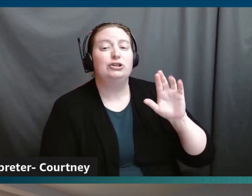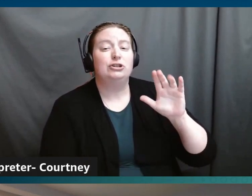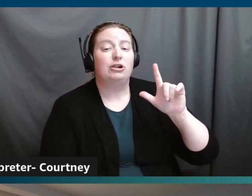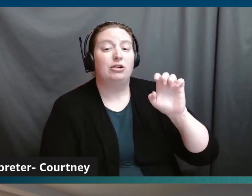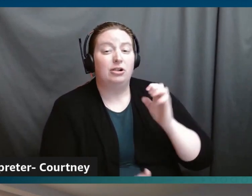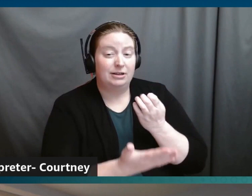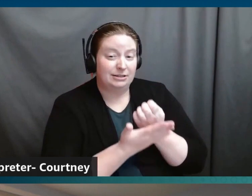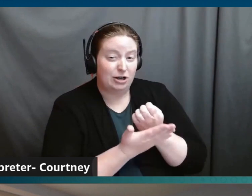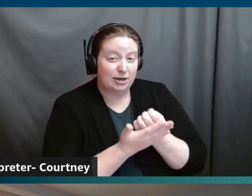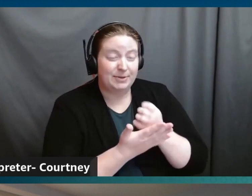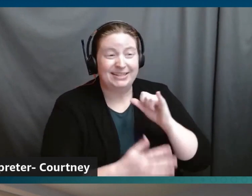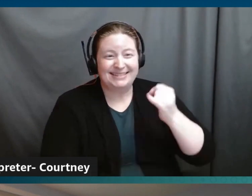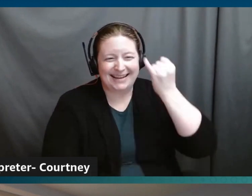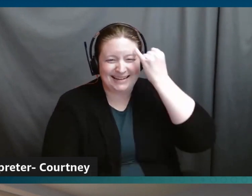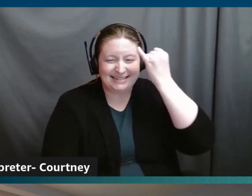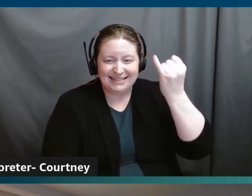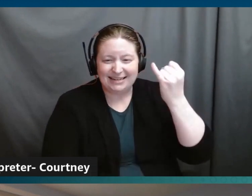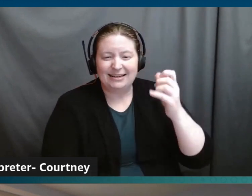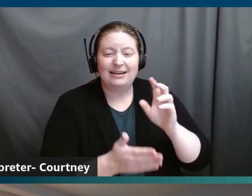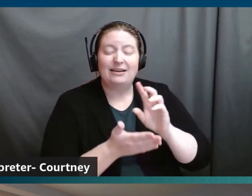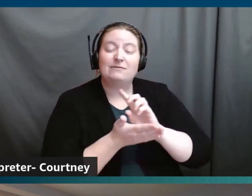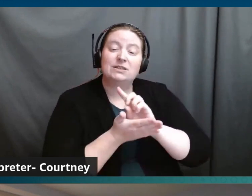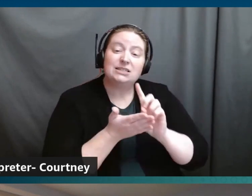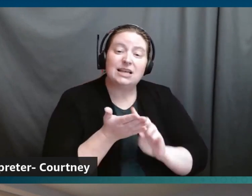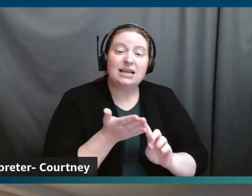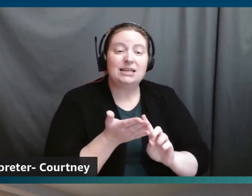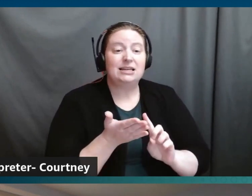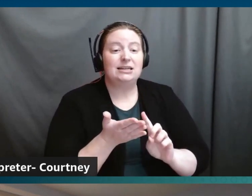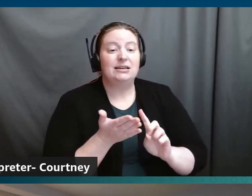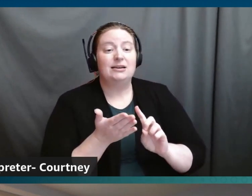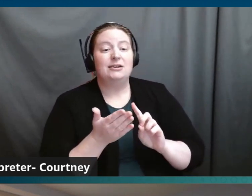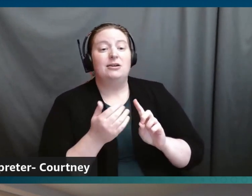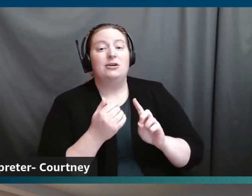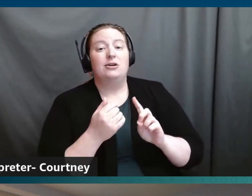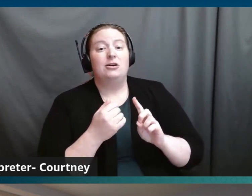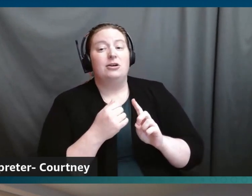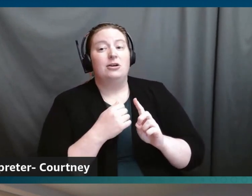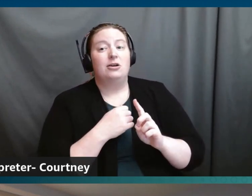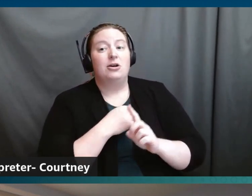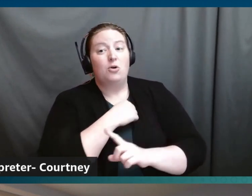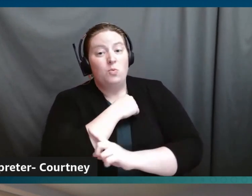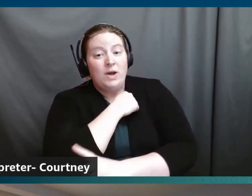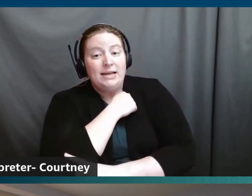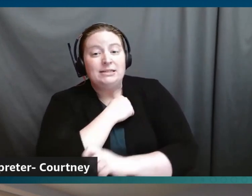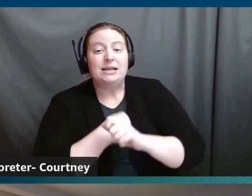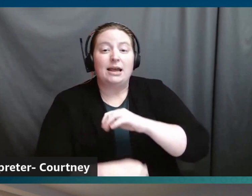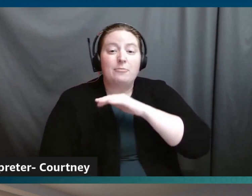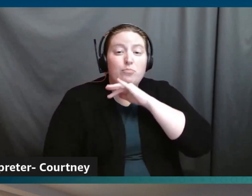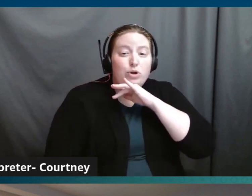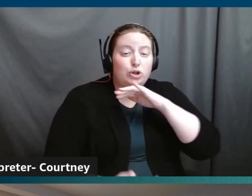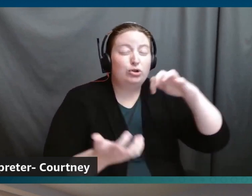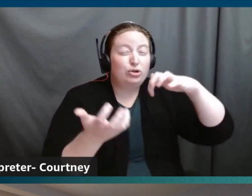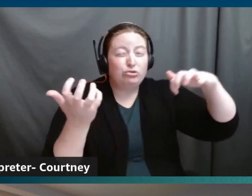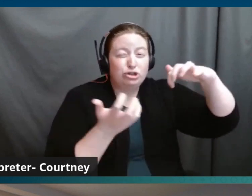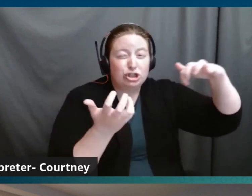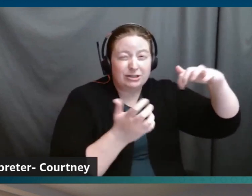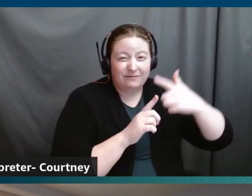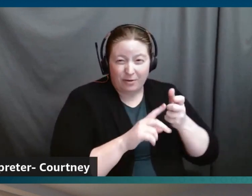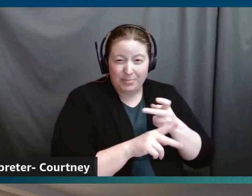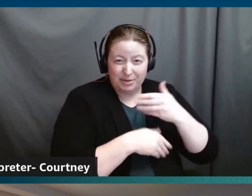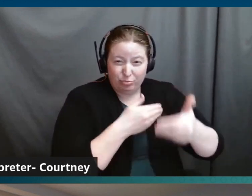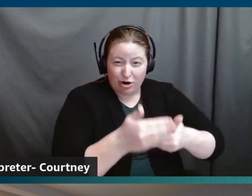idea of designing out waste and pollution from the production process and re-engineering